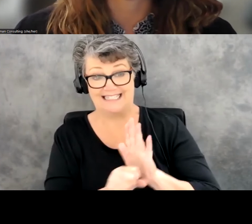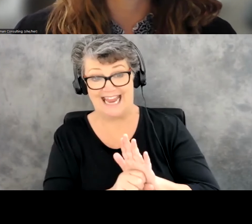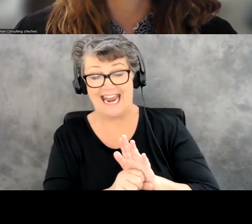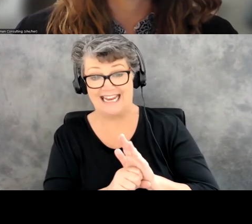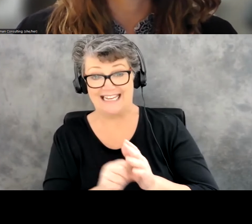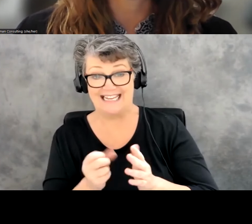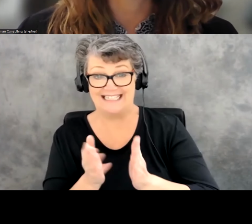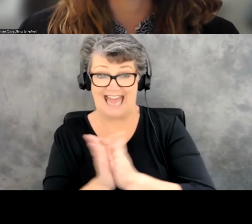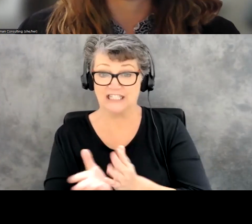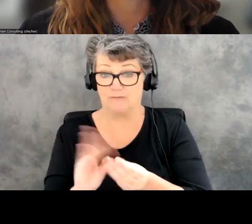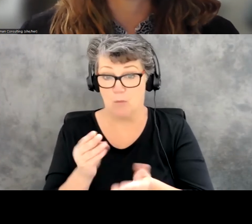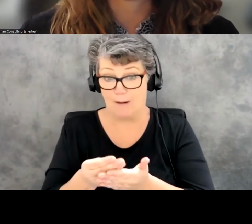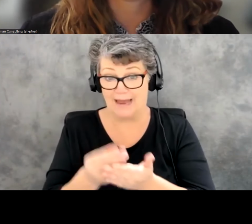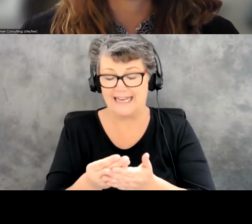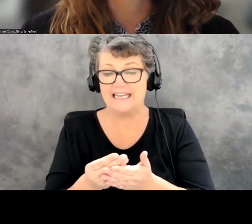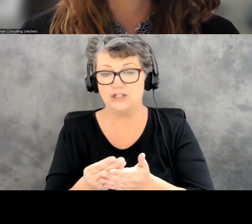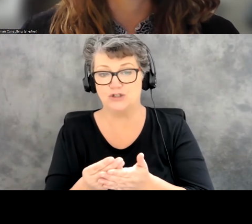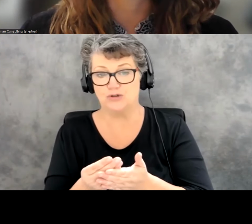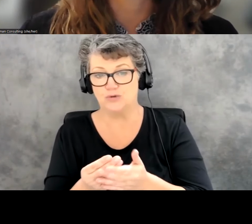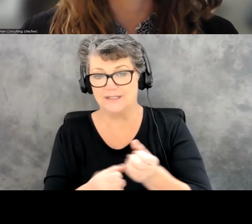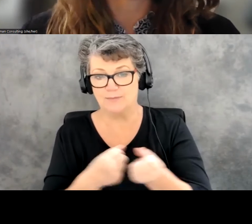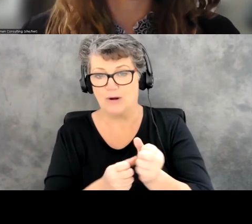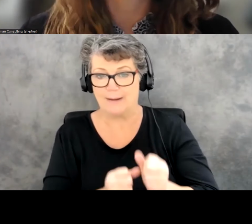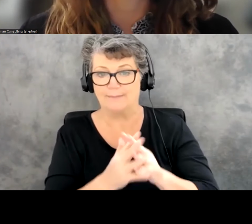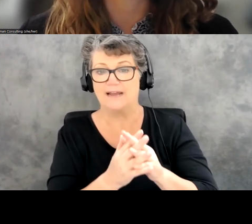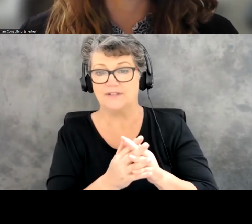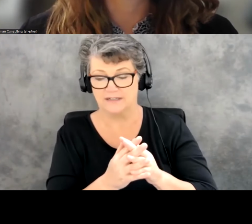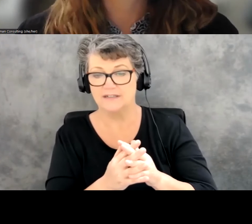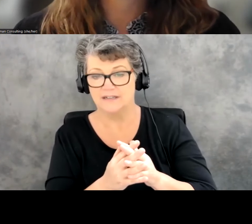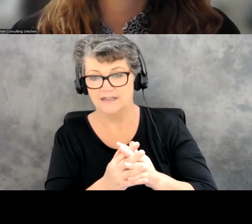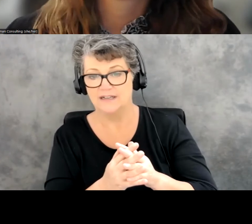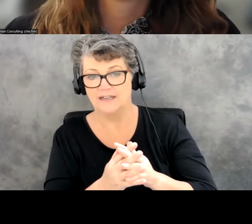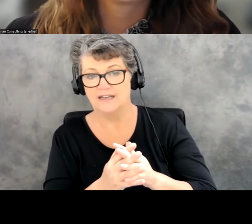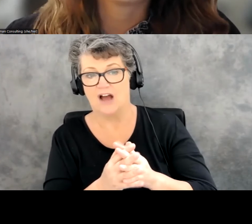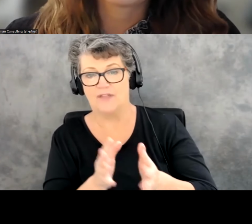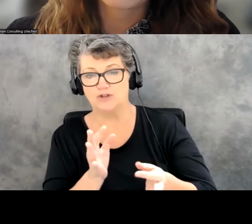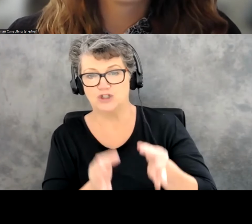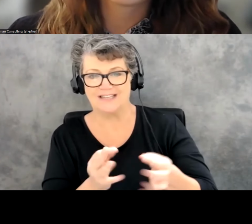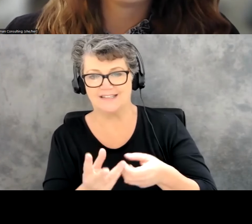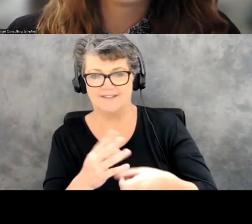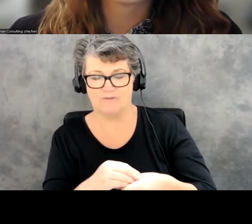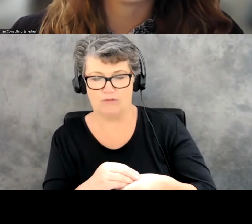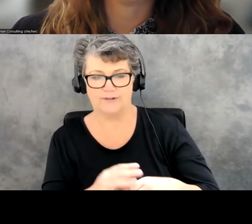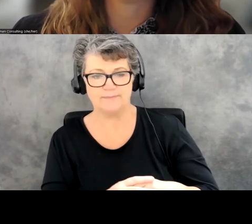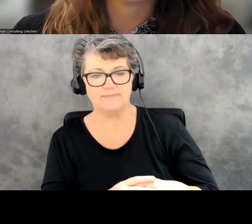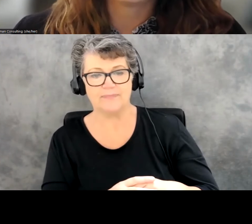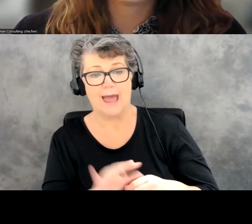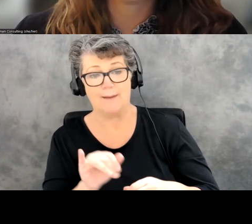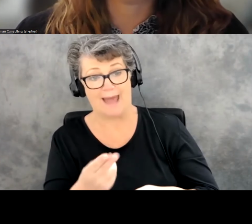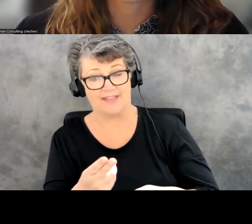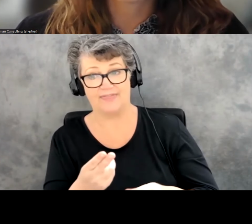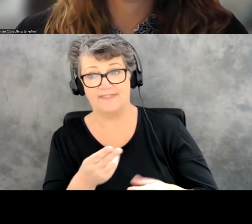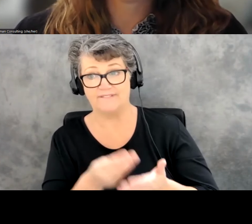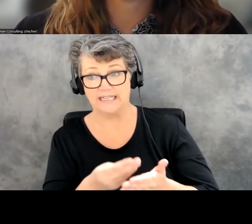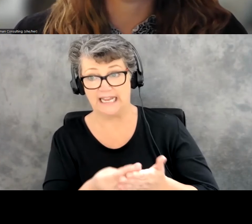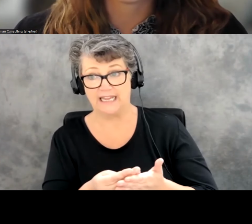additional money to support implementation of some of the justice involved initiatives. PATH funding is intended